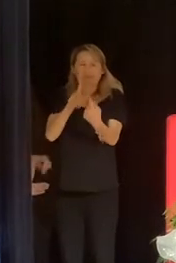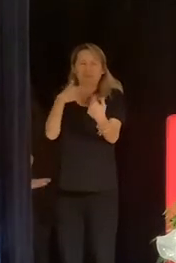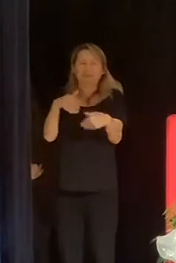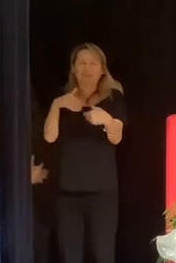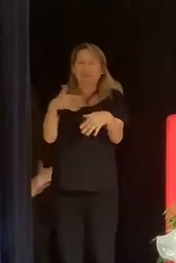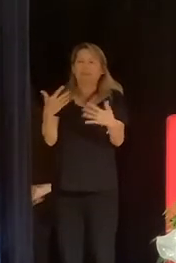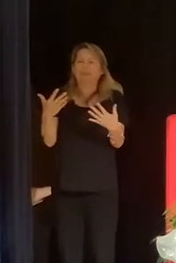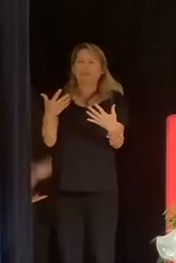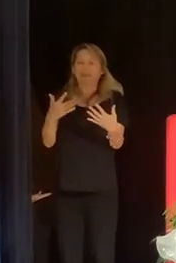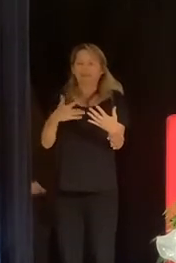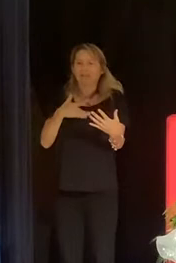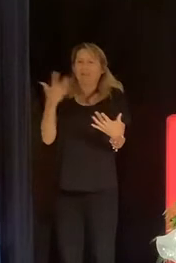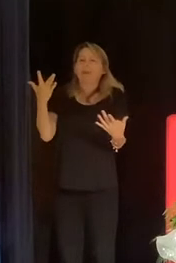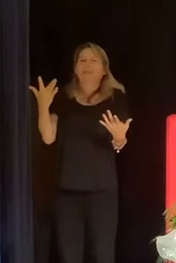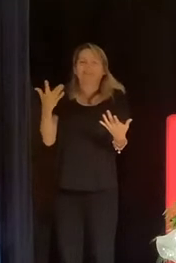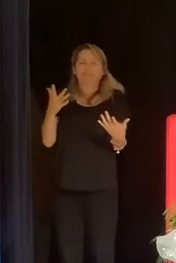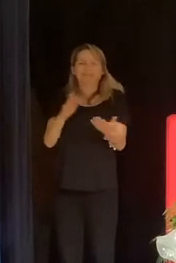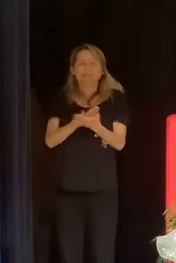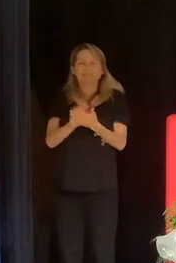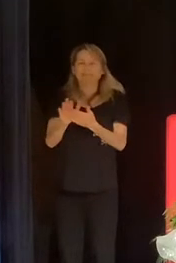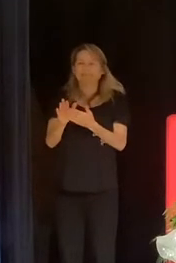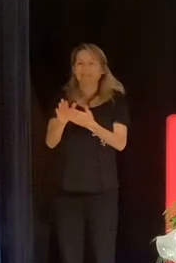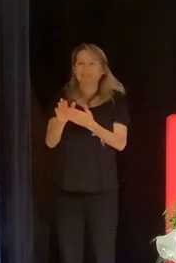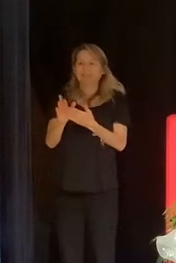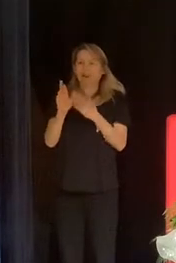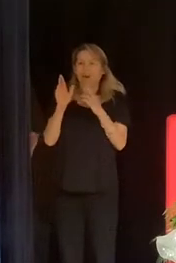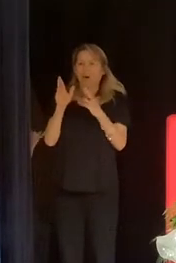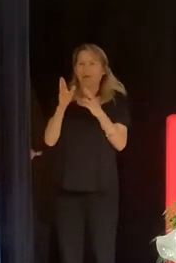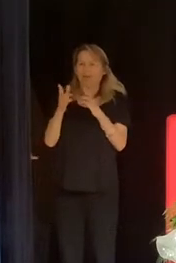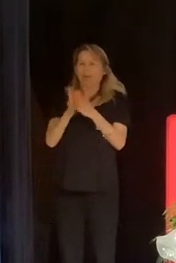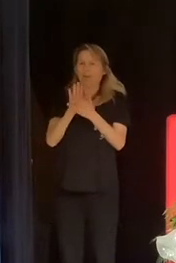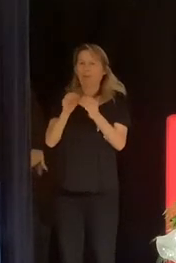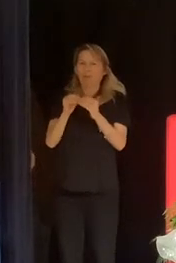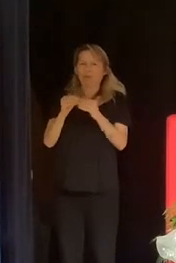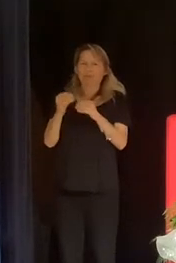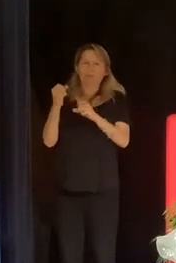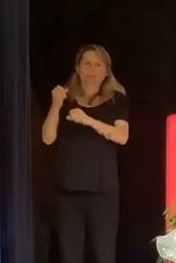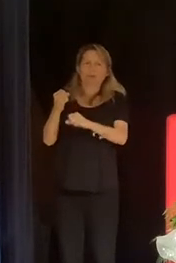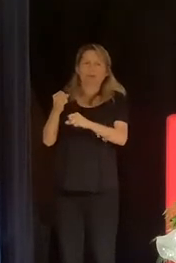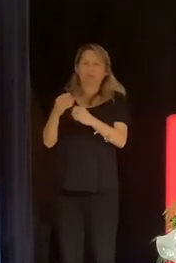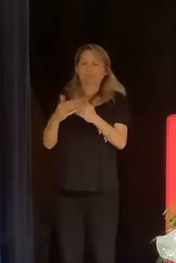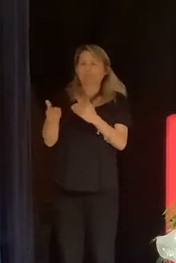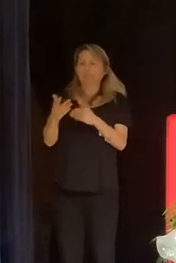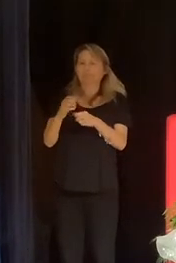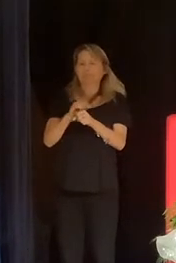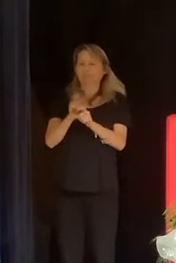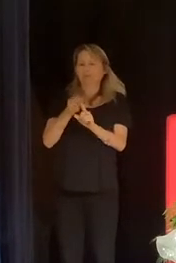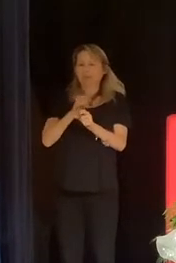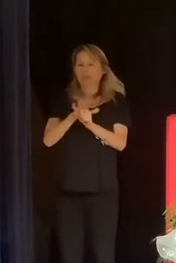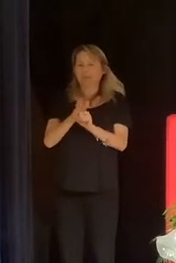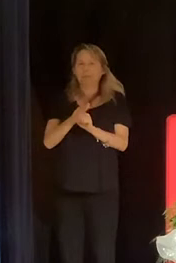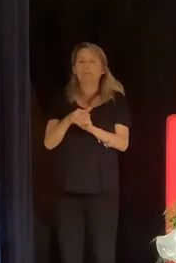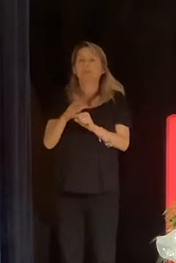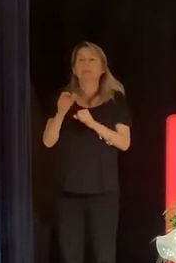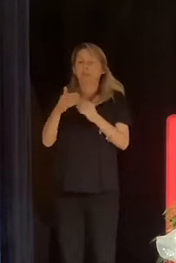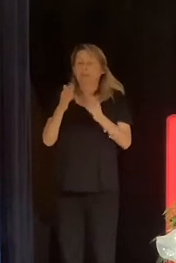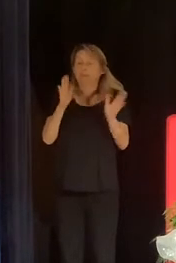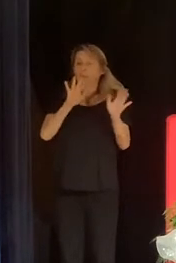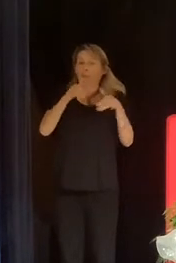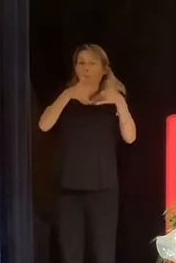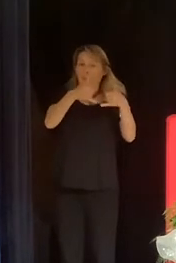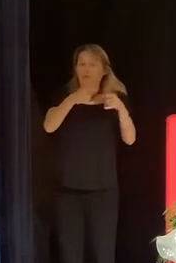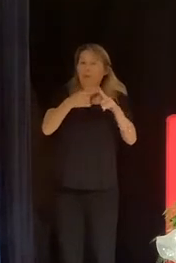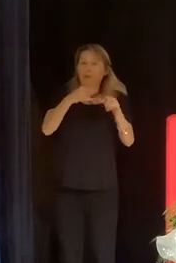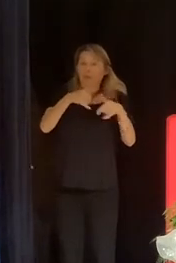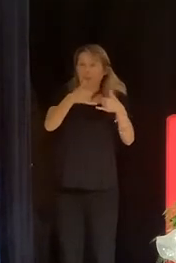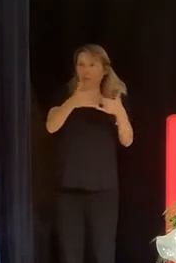so thrilled to be together again, and hopefully we came out a little bit stronger from the pandemic. So, moving on to the awards, the very first